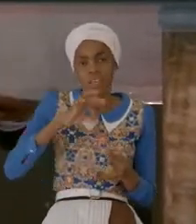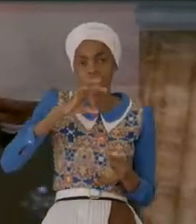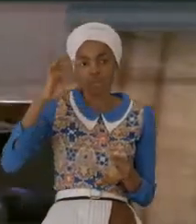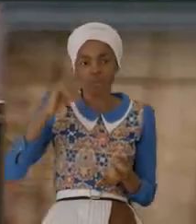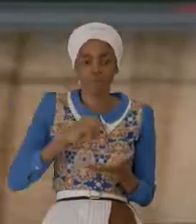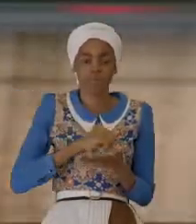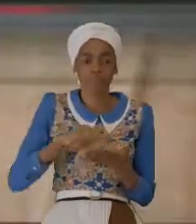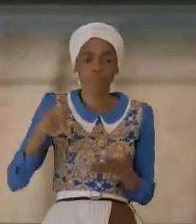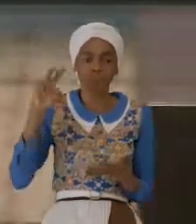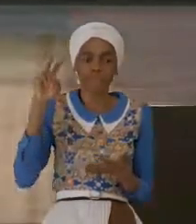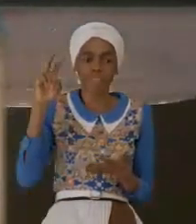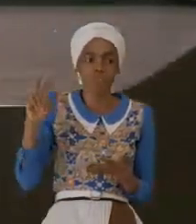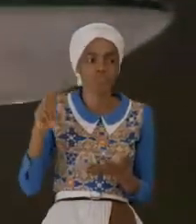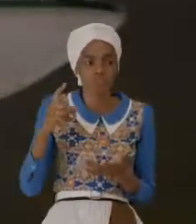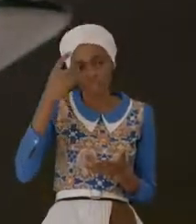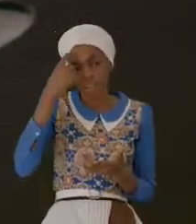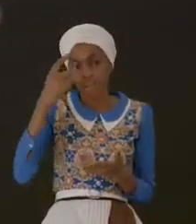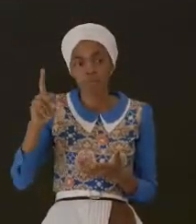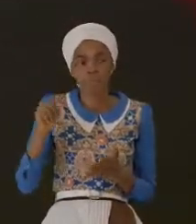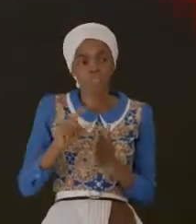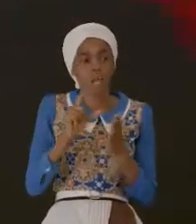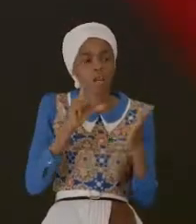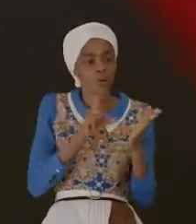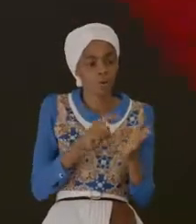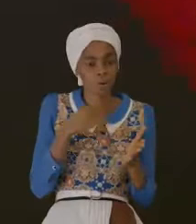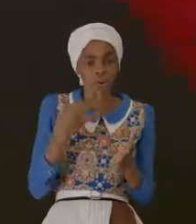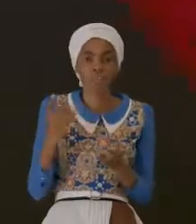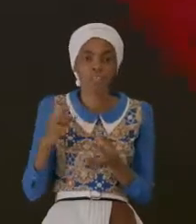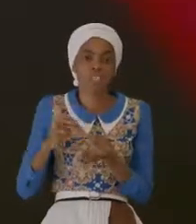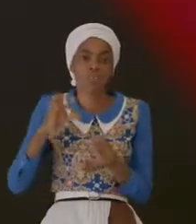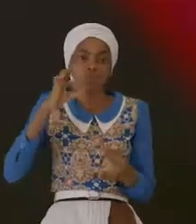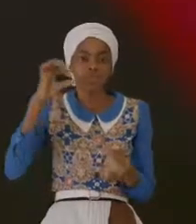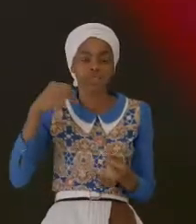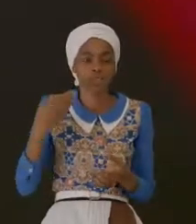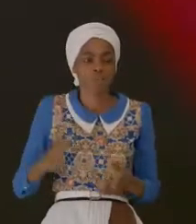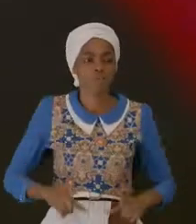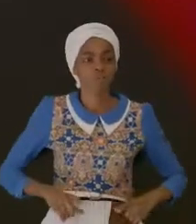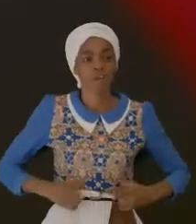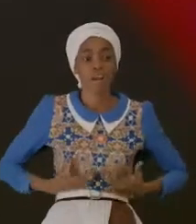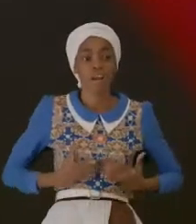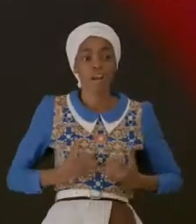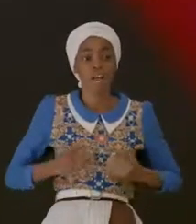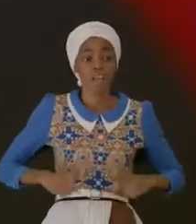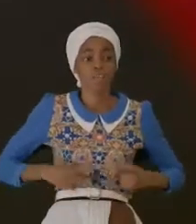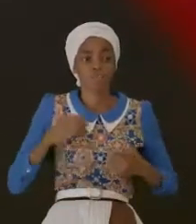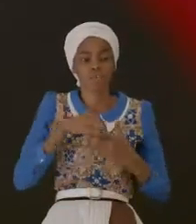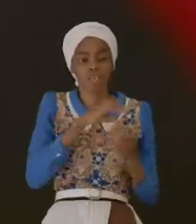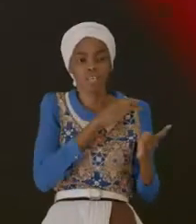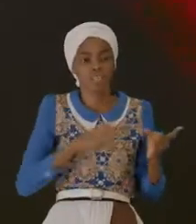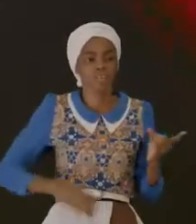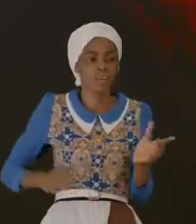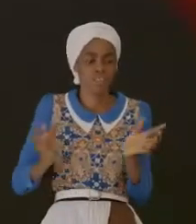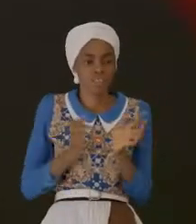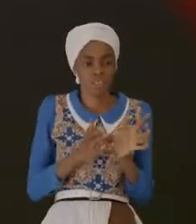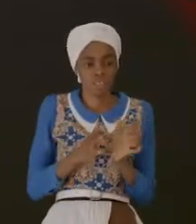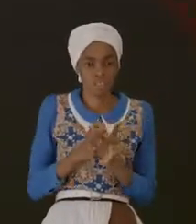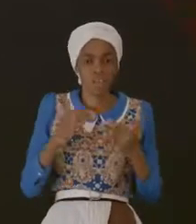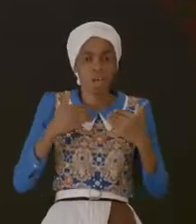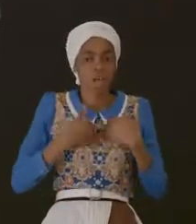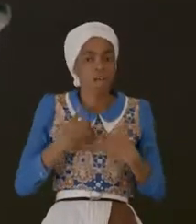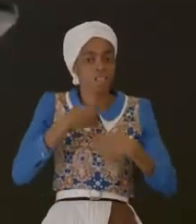Bastille it says imposter for the law of the spirit of life in Christ Jesus